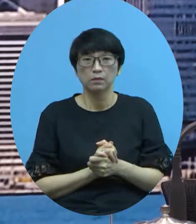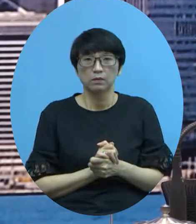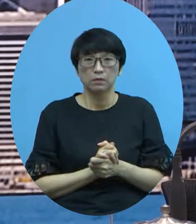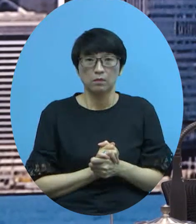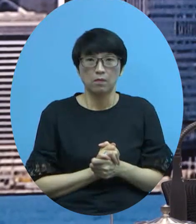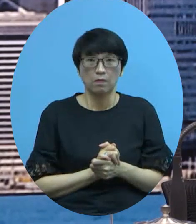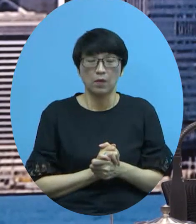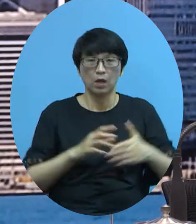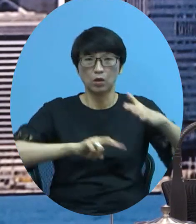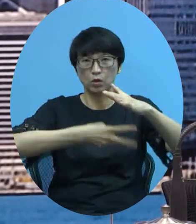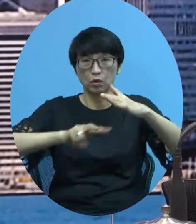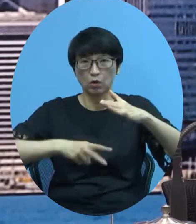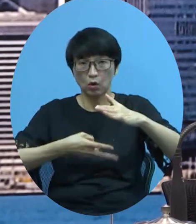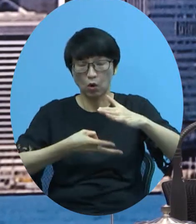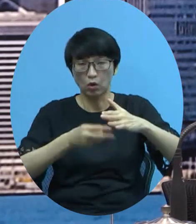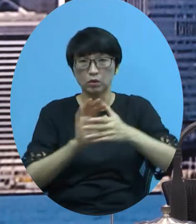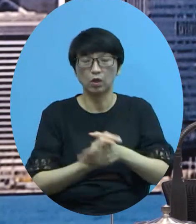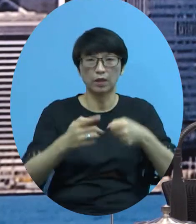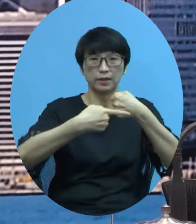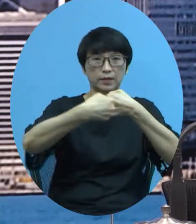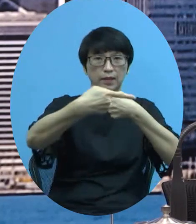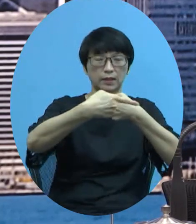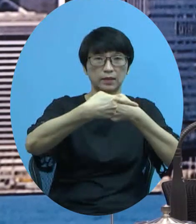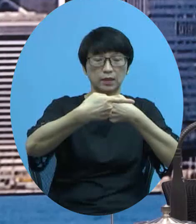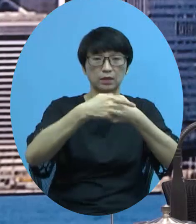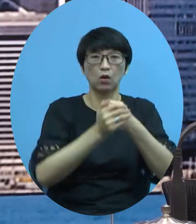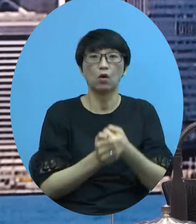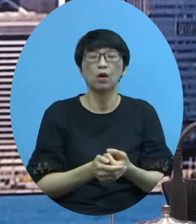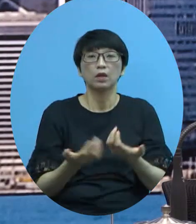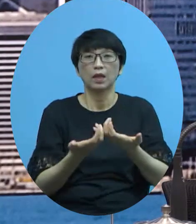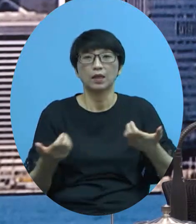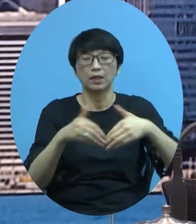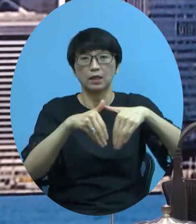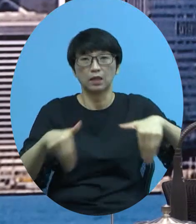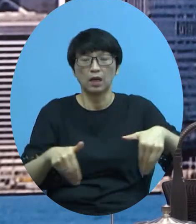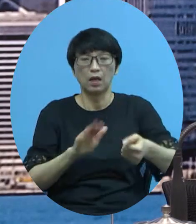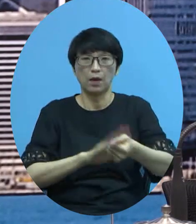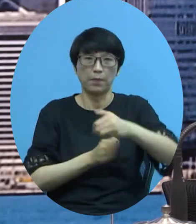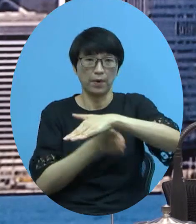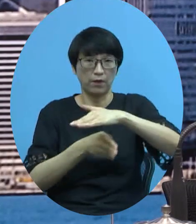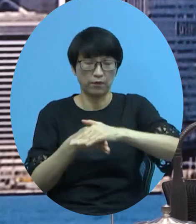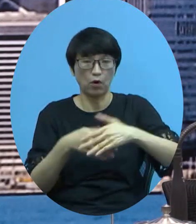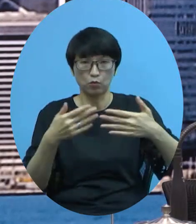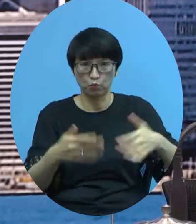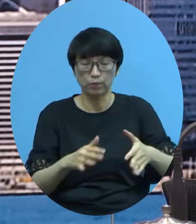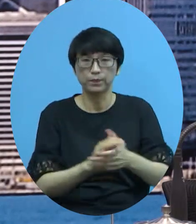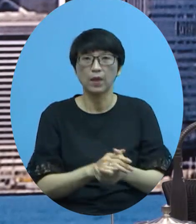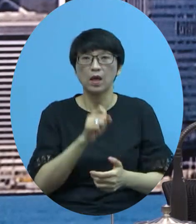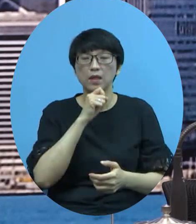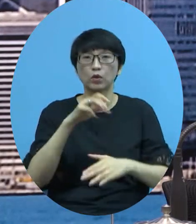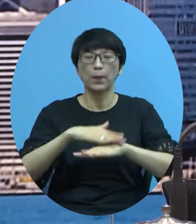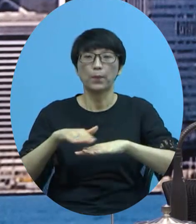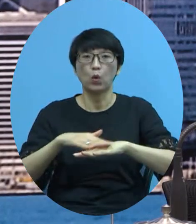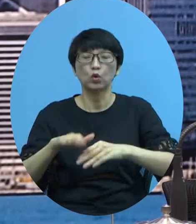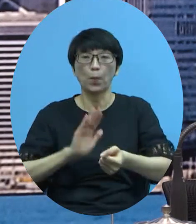ward, we have also retrofit some general wards to equip with a negative fresh air function. And then